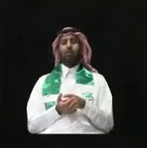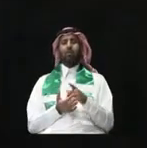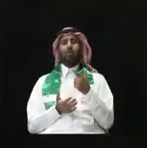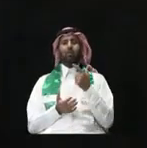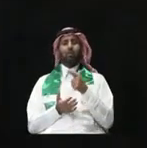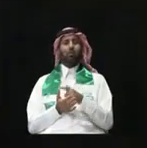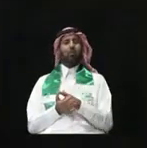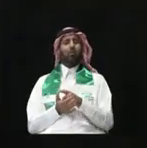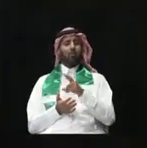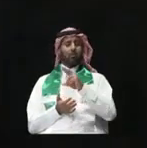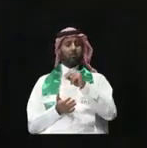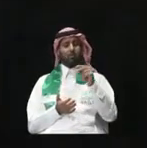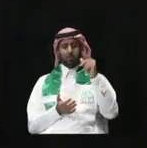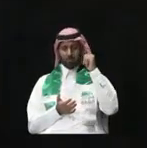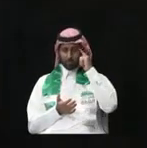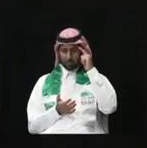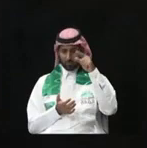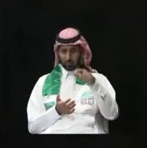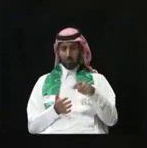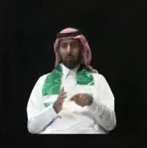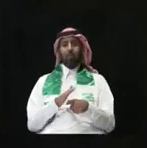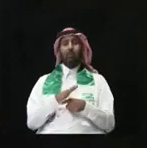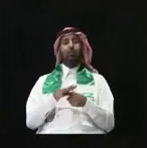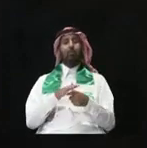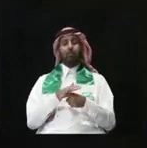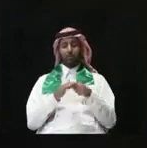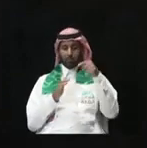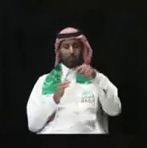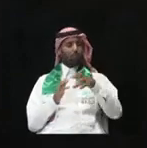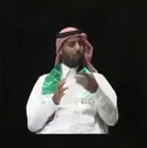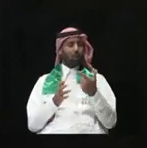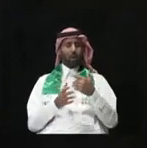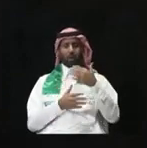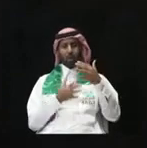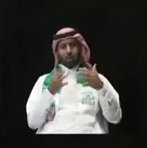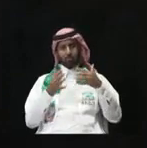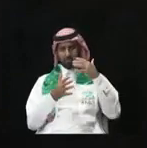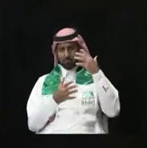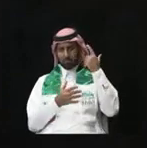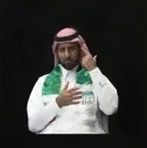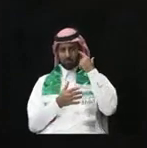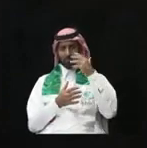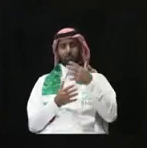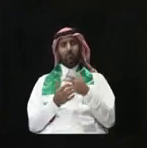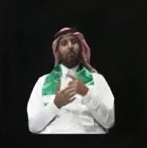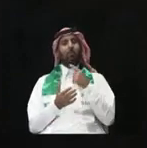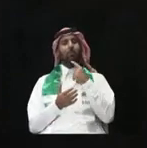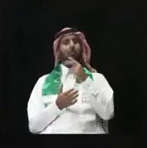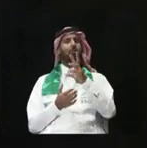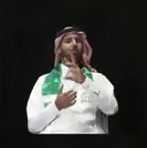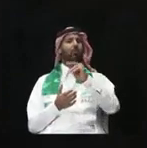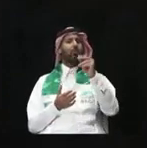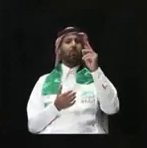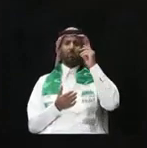The other one is the effect. Just like when we spoke about global warming. What is global warming?